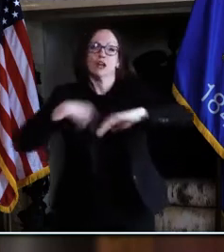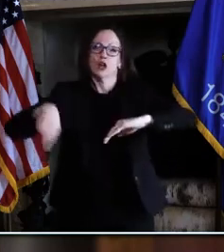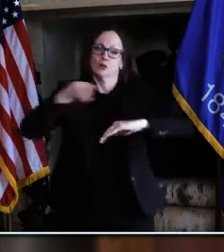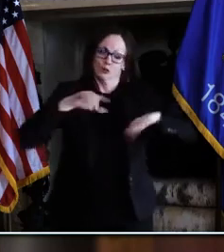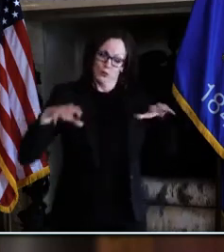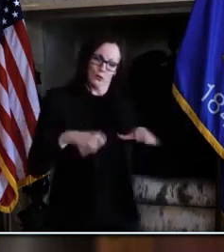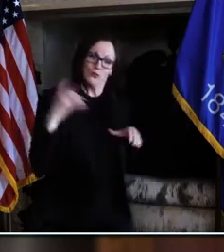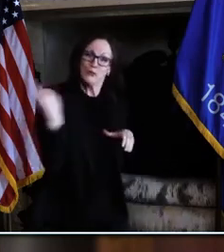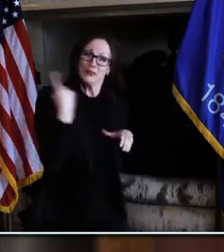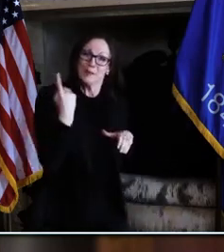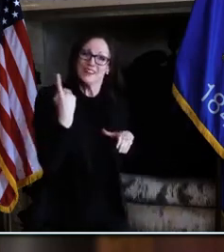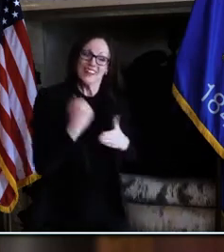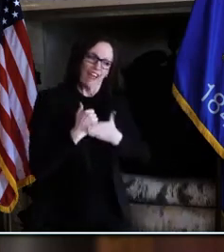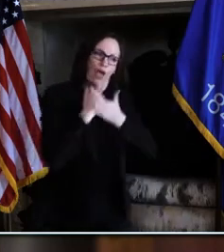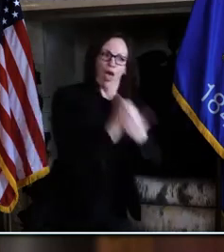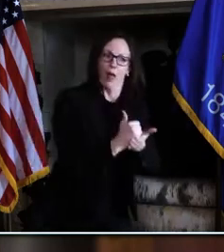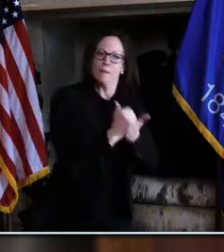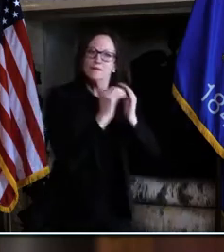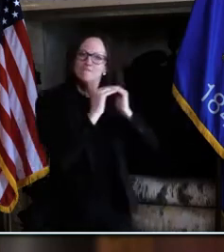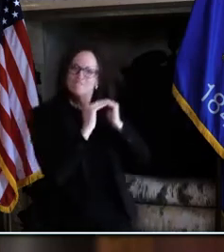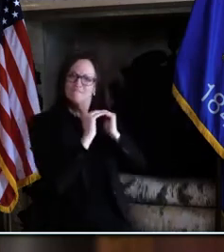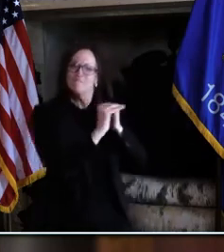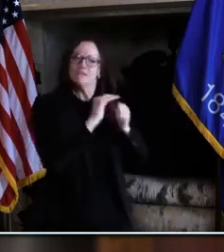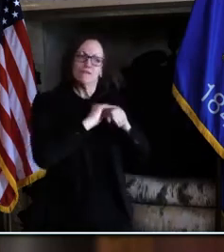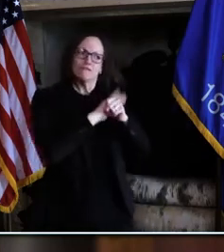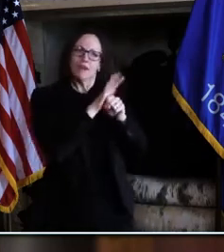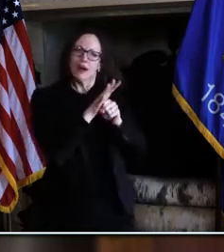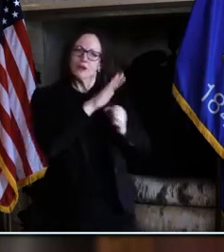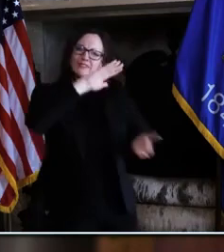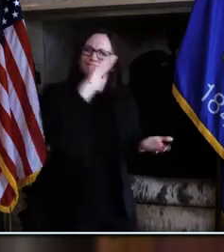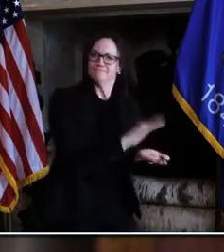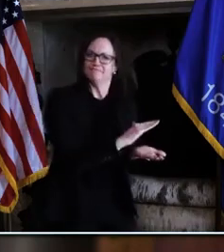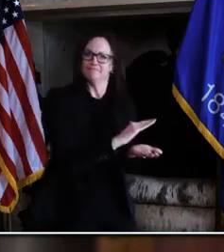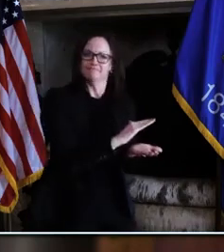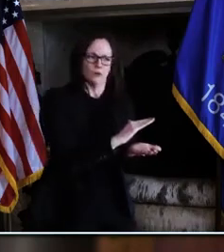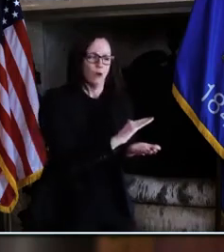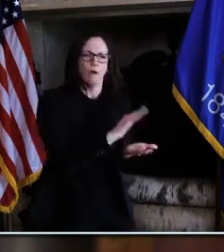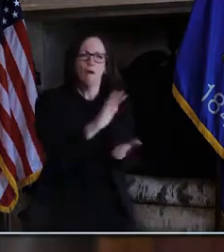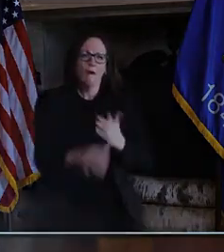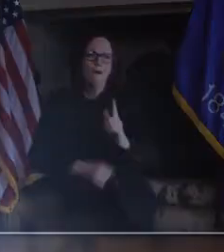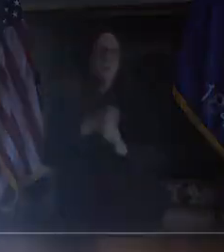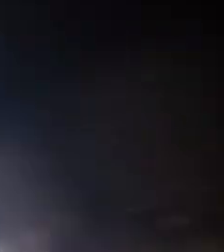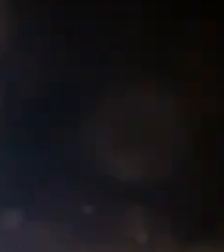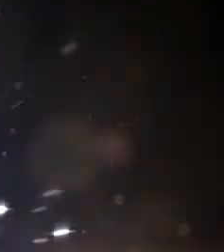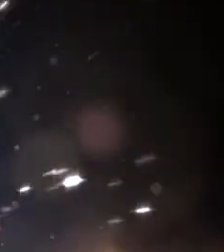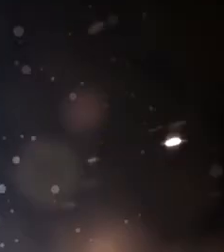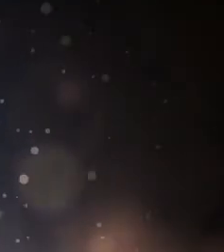transparent and provide timely information as this crisis evolves. Please be safe.